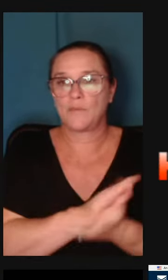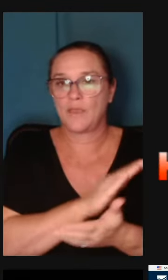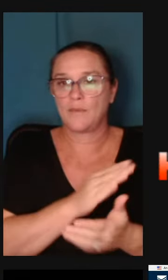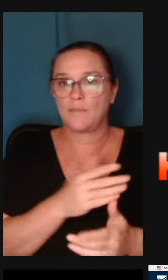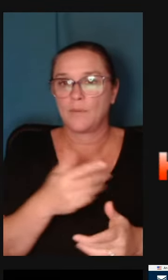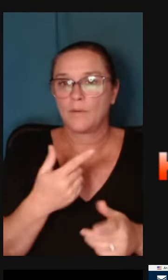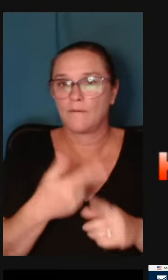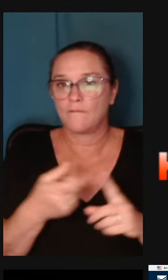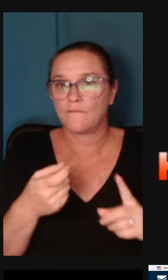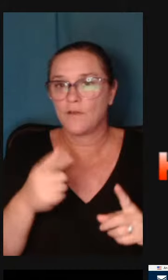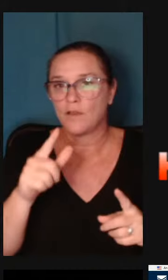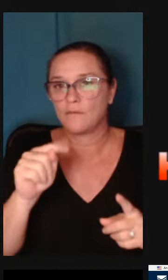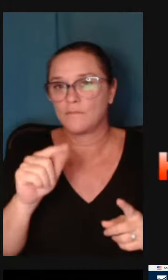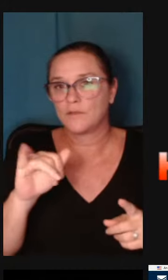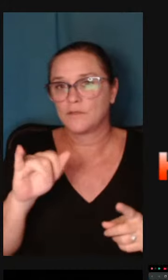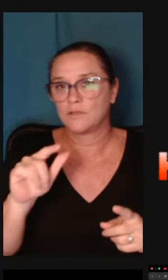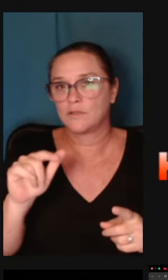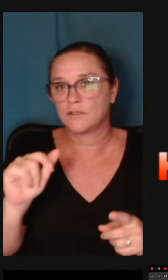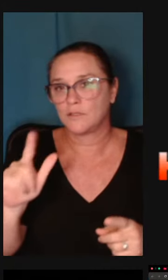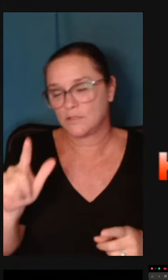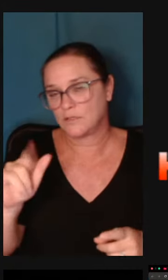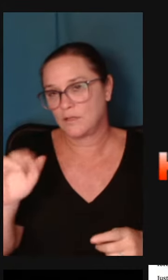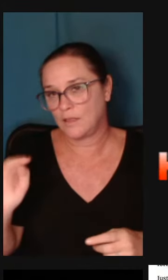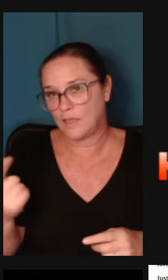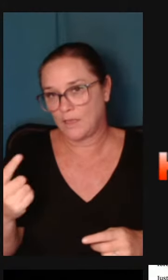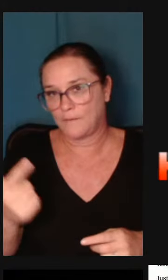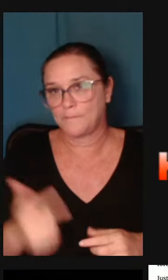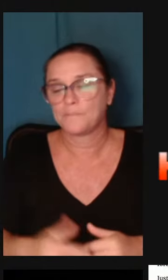we'll look at here in just a minute.